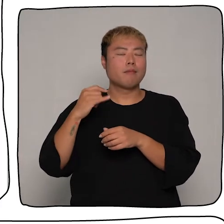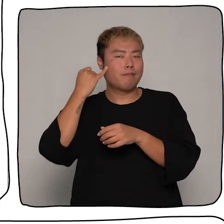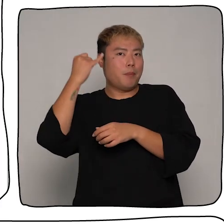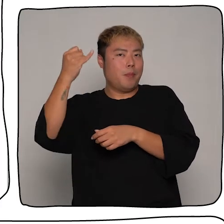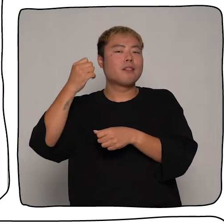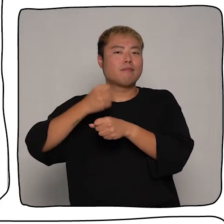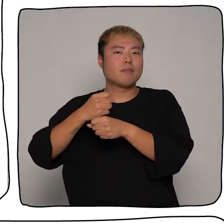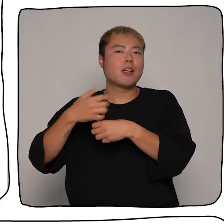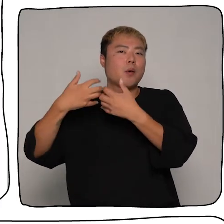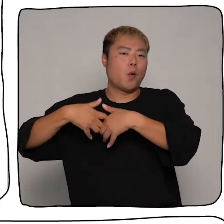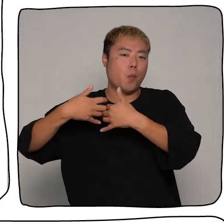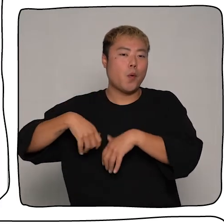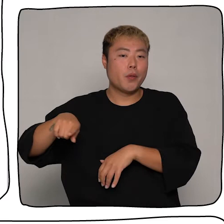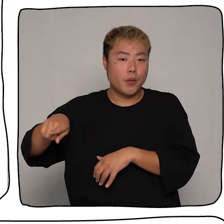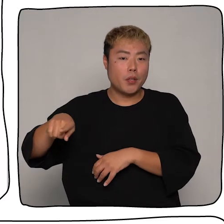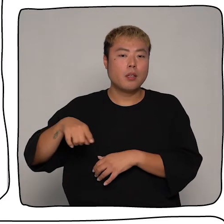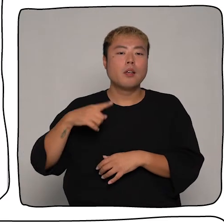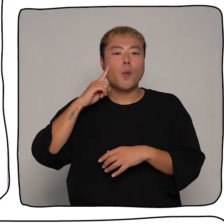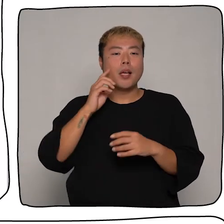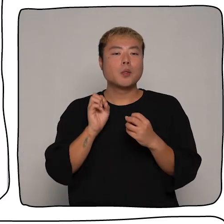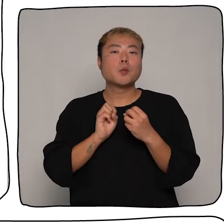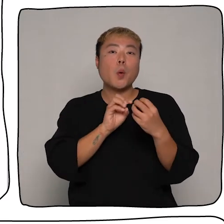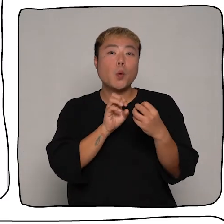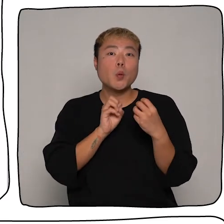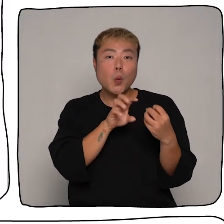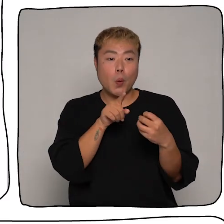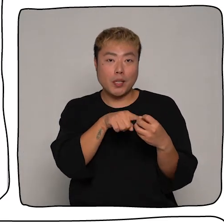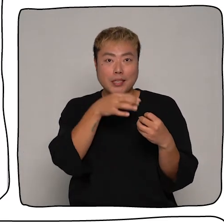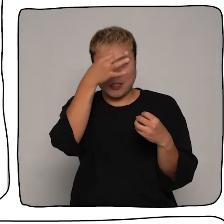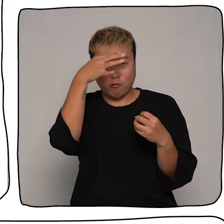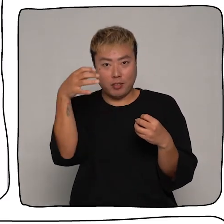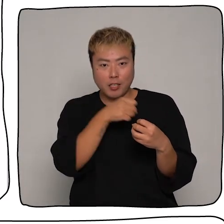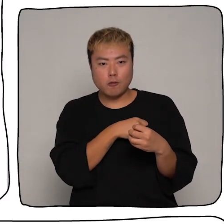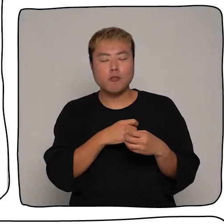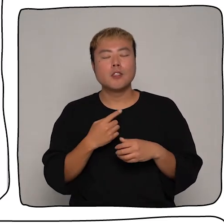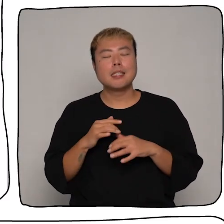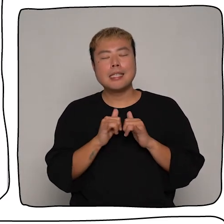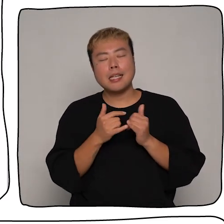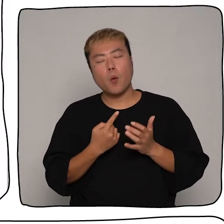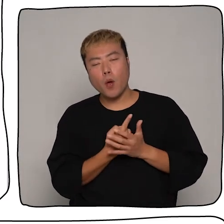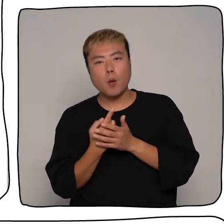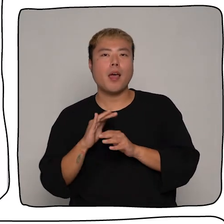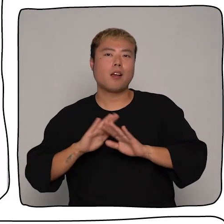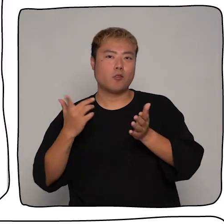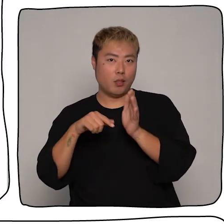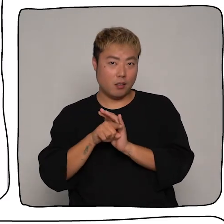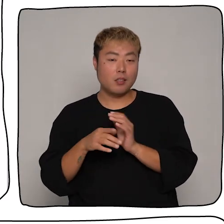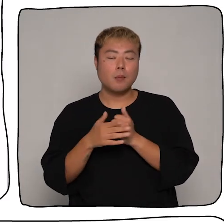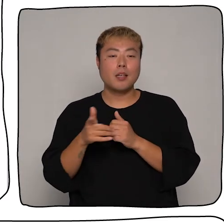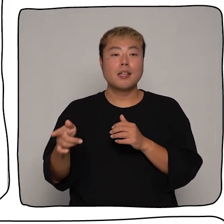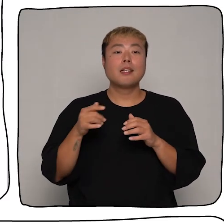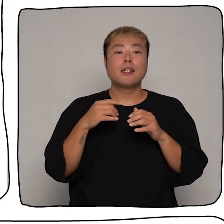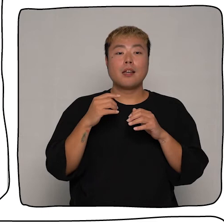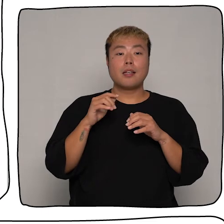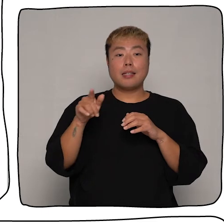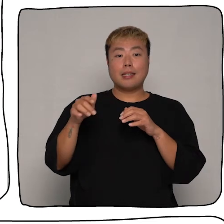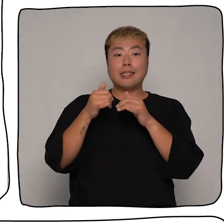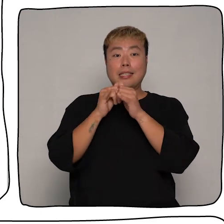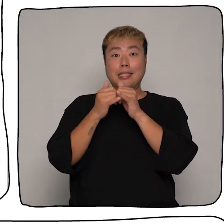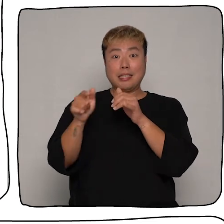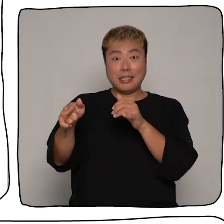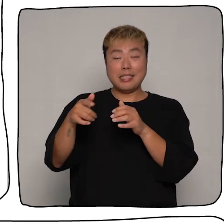aims to solve human loneliness through communication technology. Orihime's movements are not